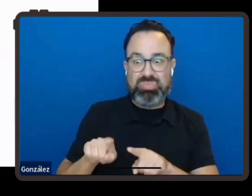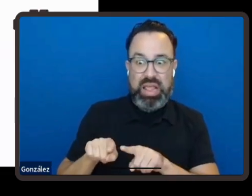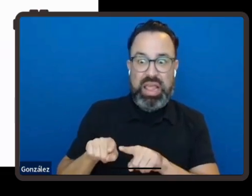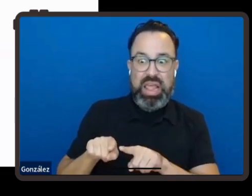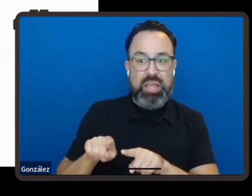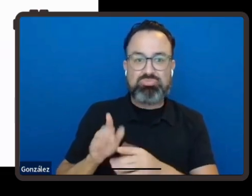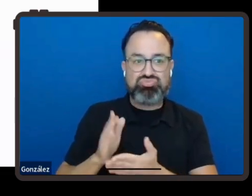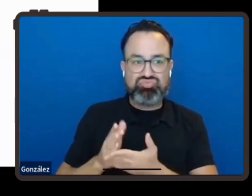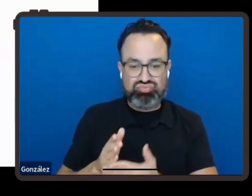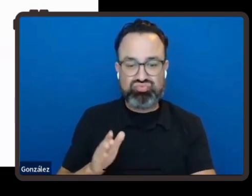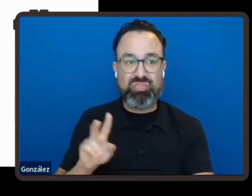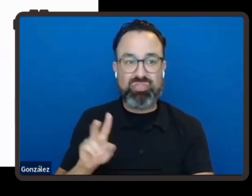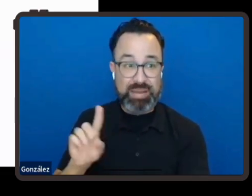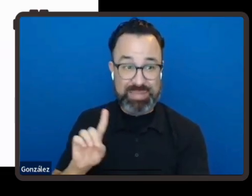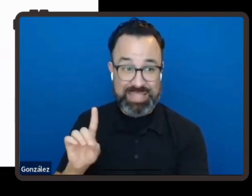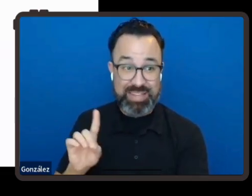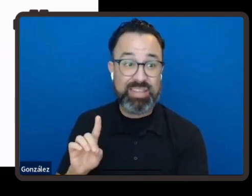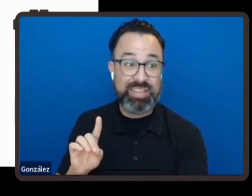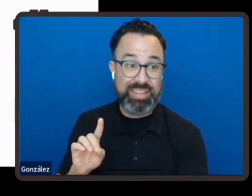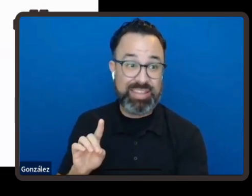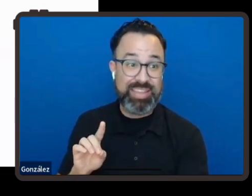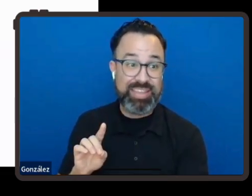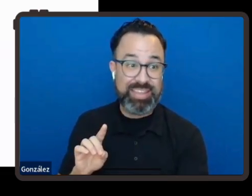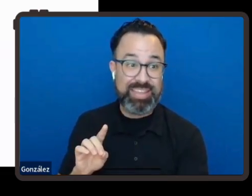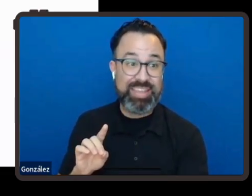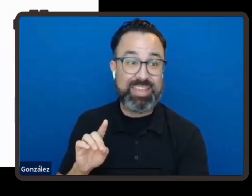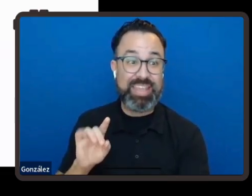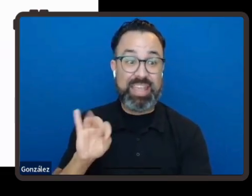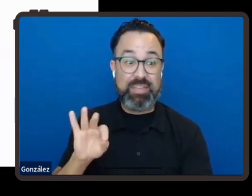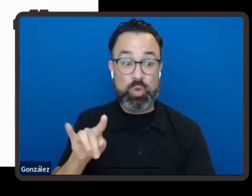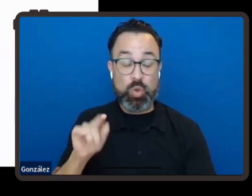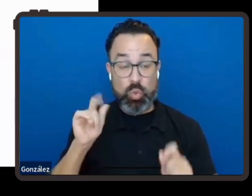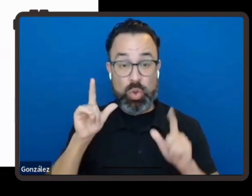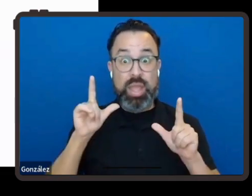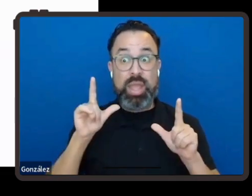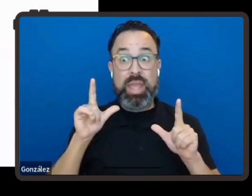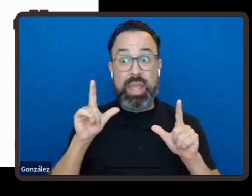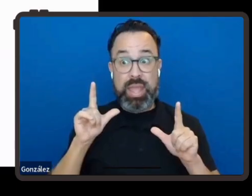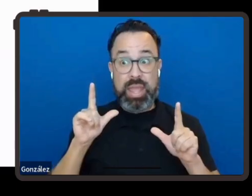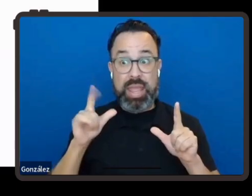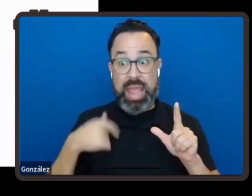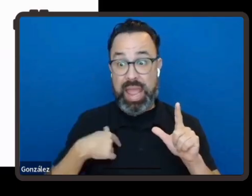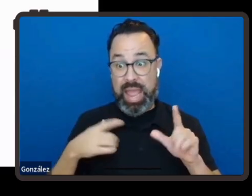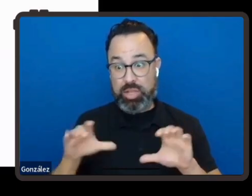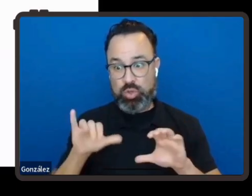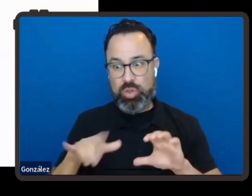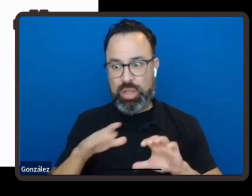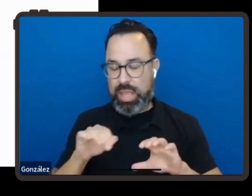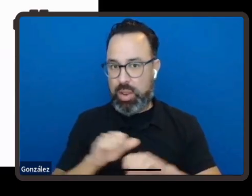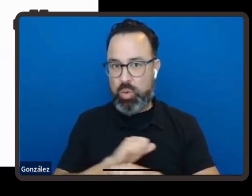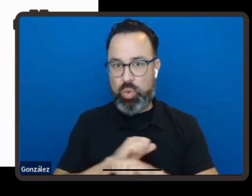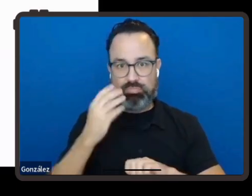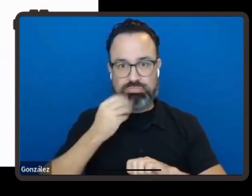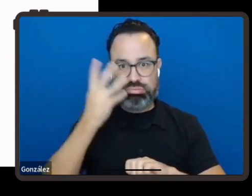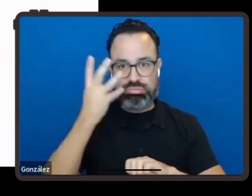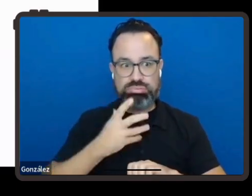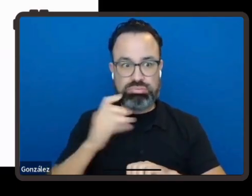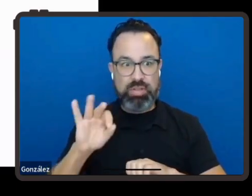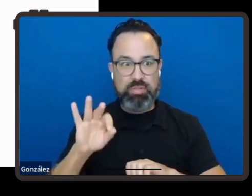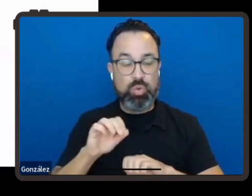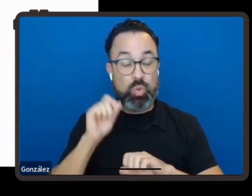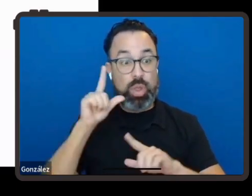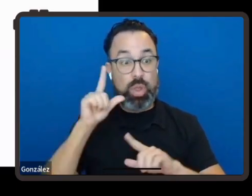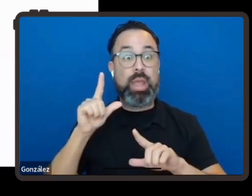D, zinc daily. If you wake up, I do this and it works brilliant. If you wake up at 2 or 4